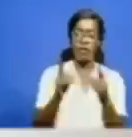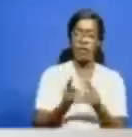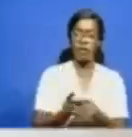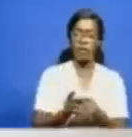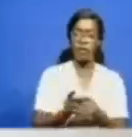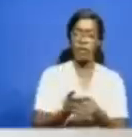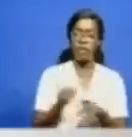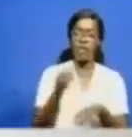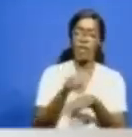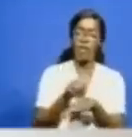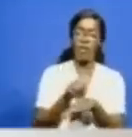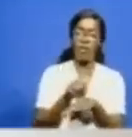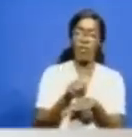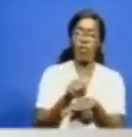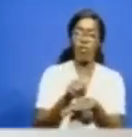at